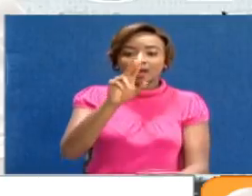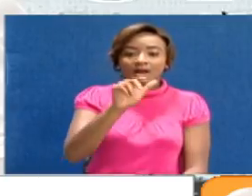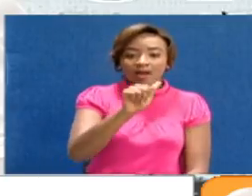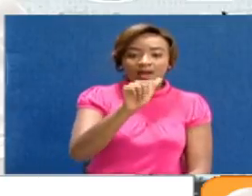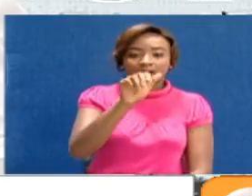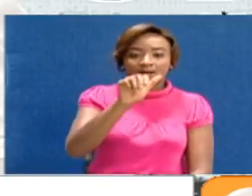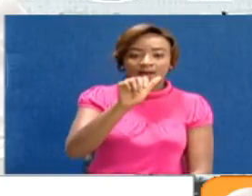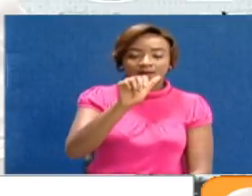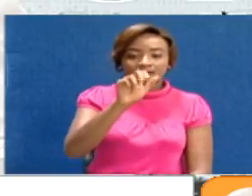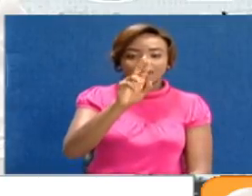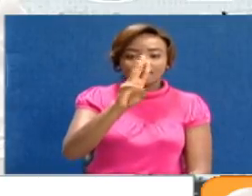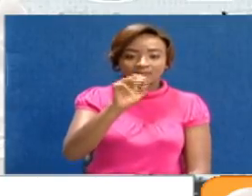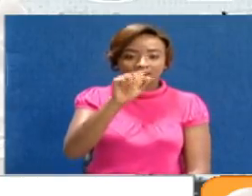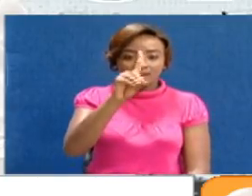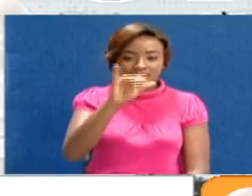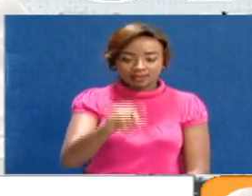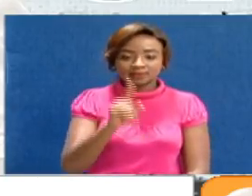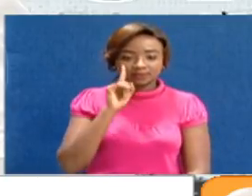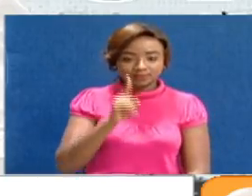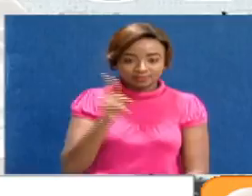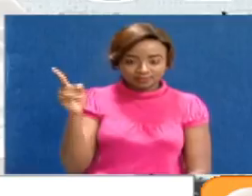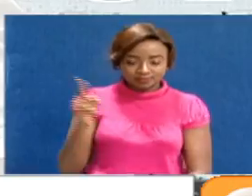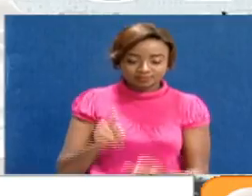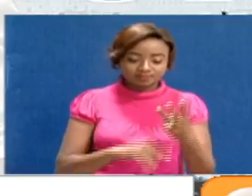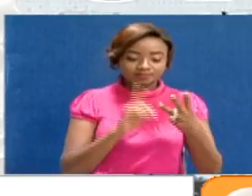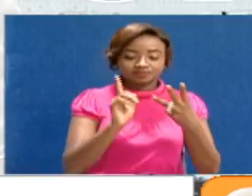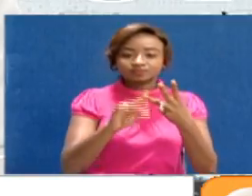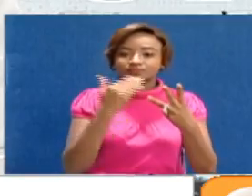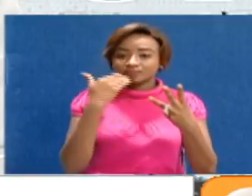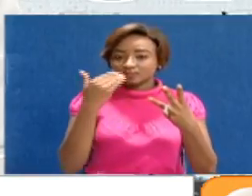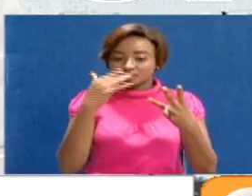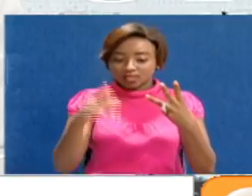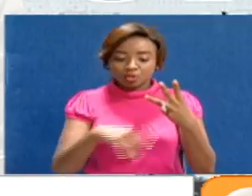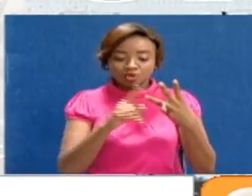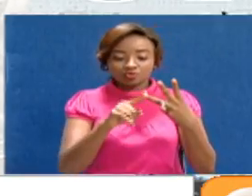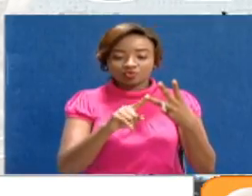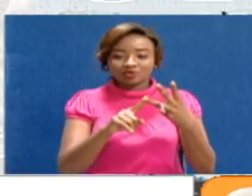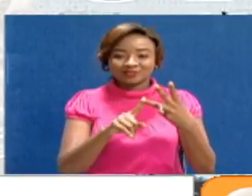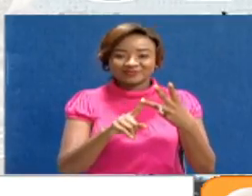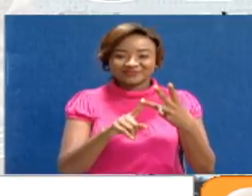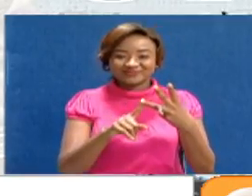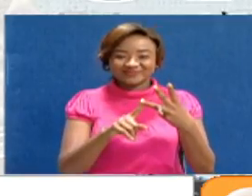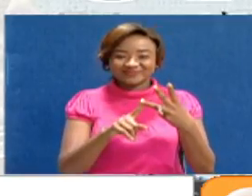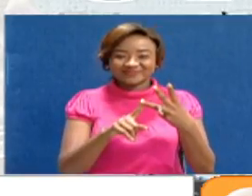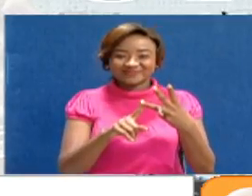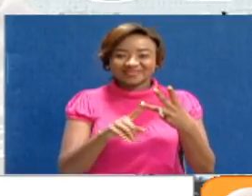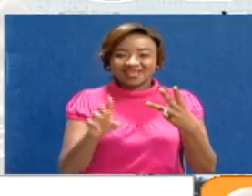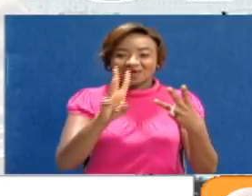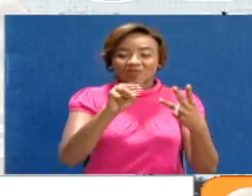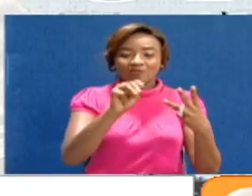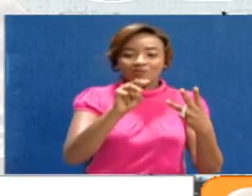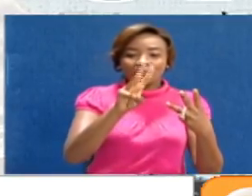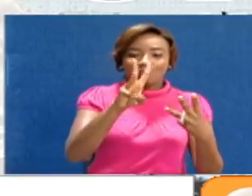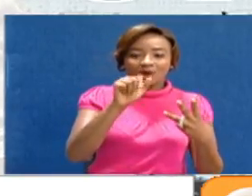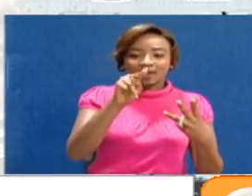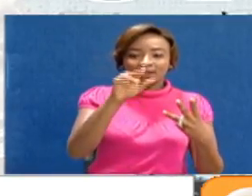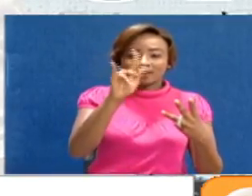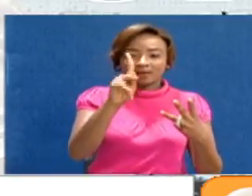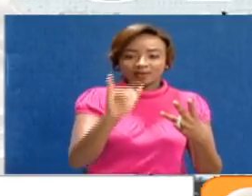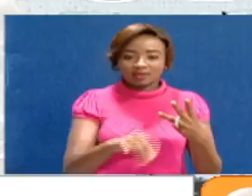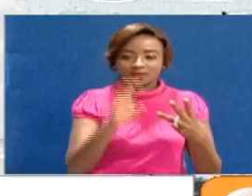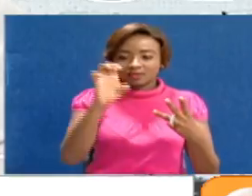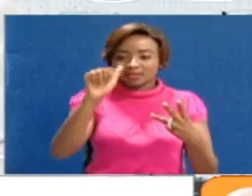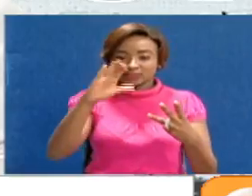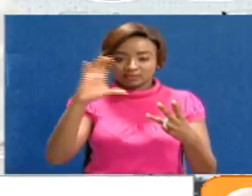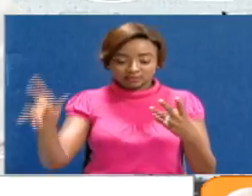Philip De Andre, UNODC Regional Representative, Eastern Africa, thank you so much for making time. Thank you. Yosef Mwaniki Gachoka, ESCC Commissioner, asante sana